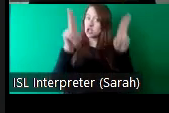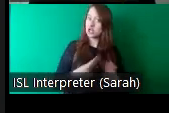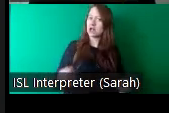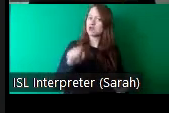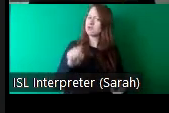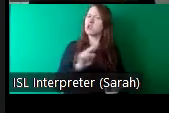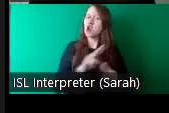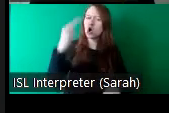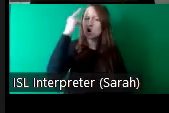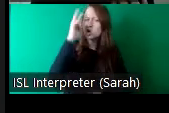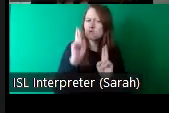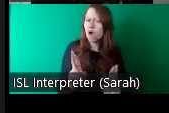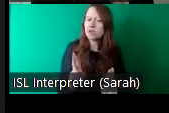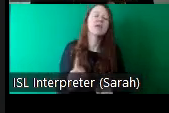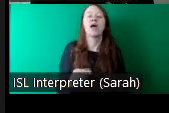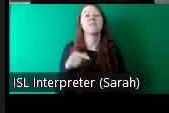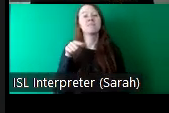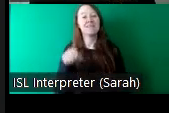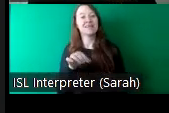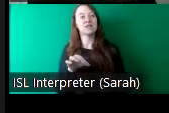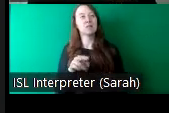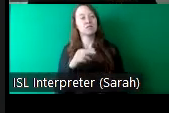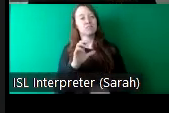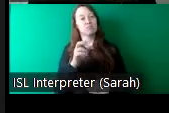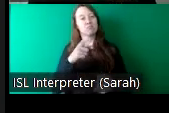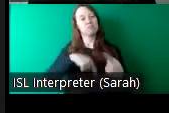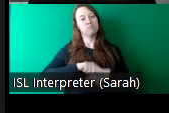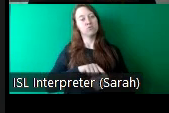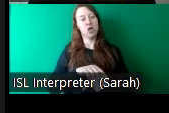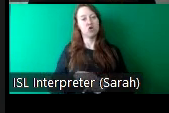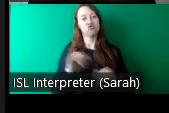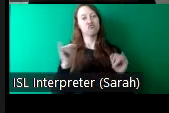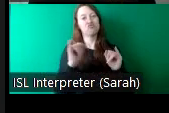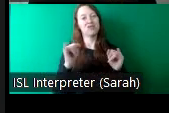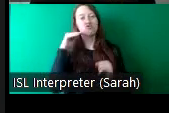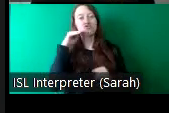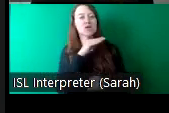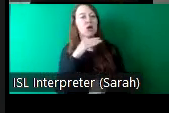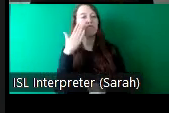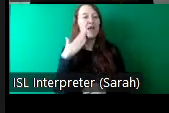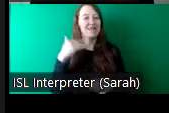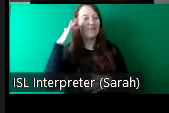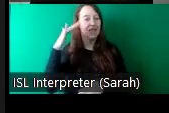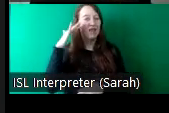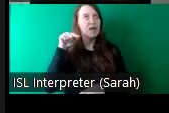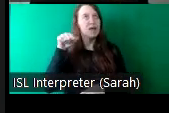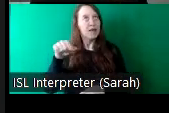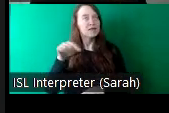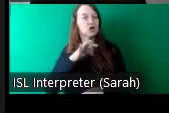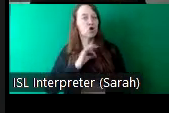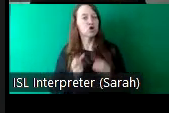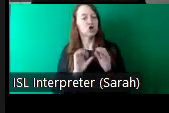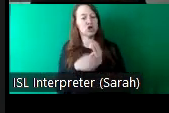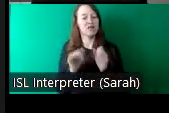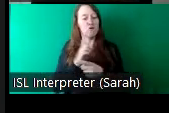using this might be a good opportunity to bring something new into GCE and to kind of familiarise ourselves with it so that we could see its kind of